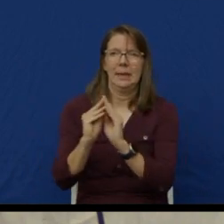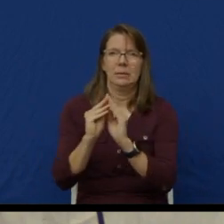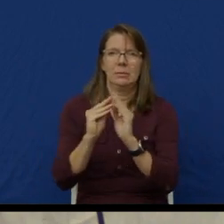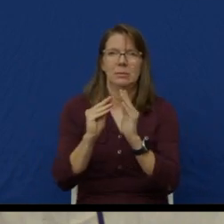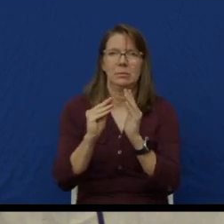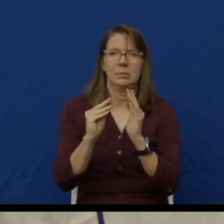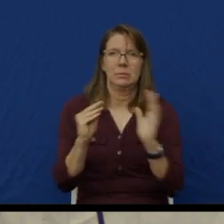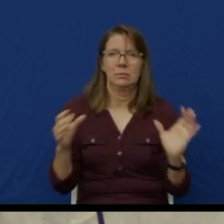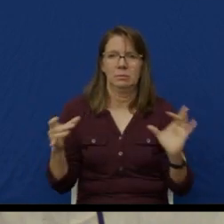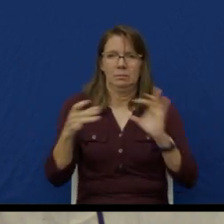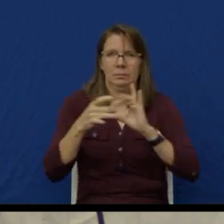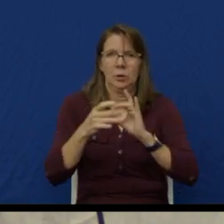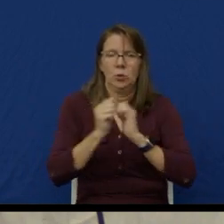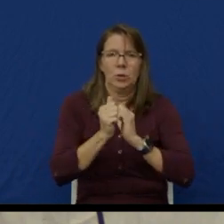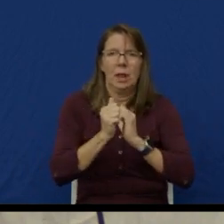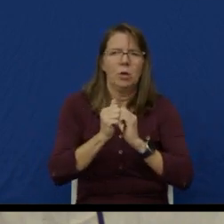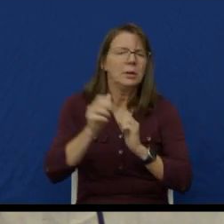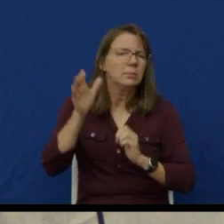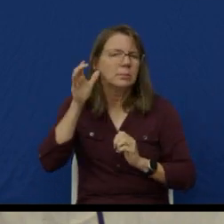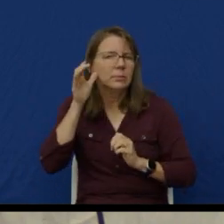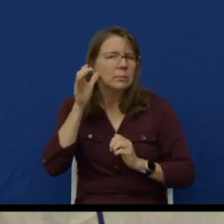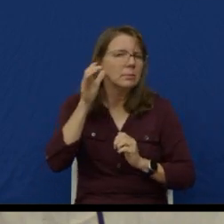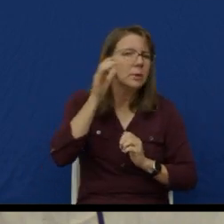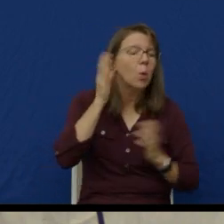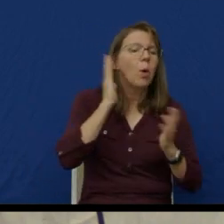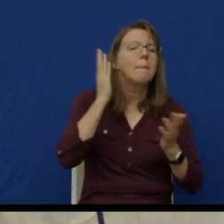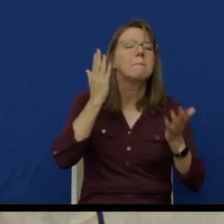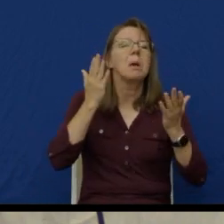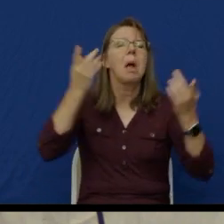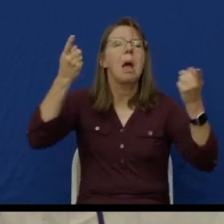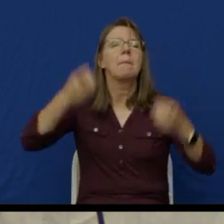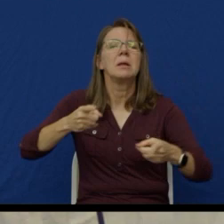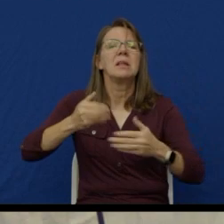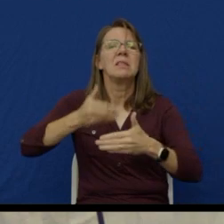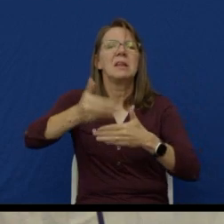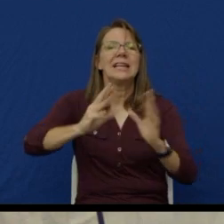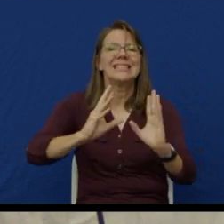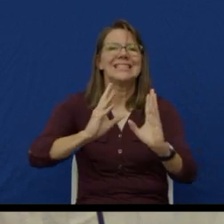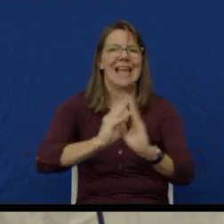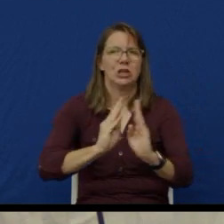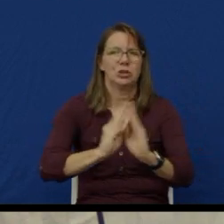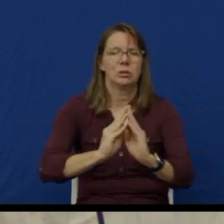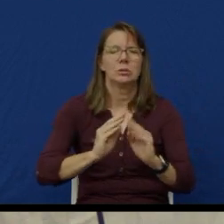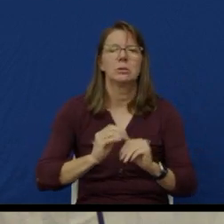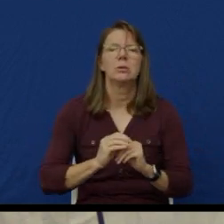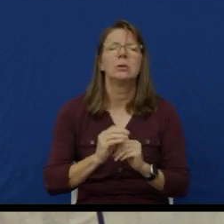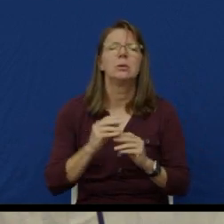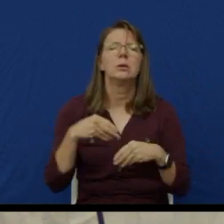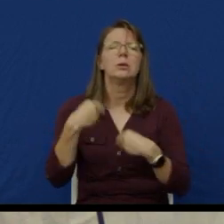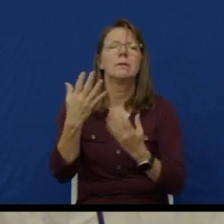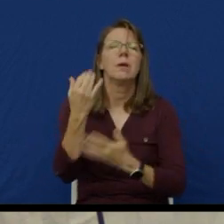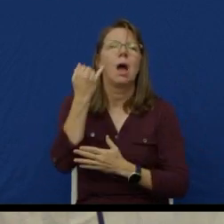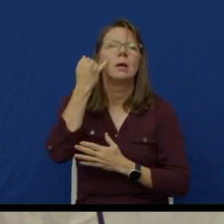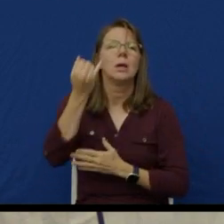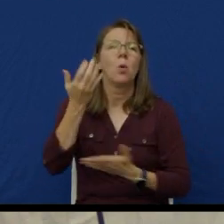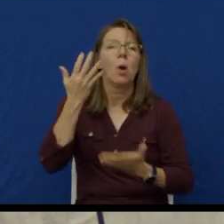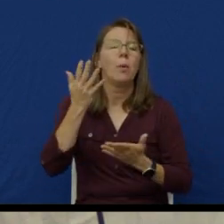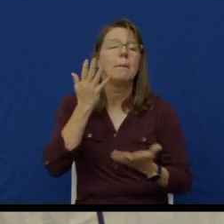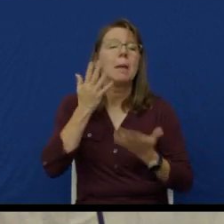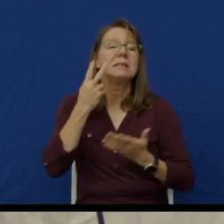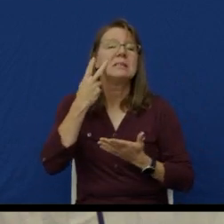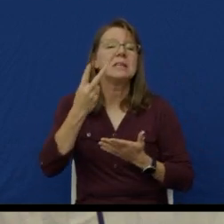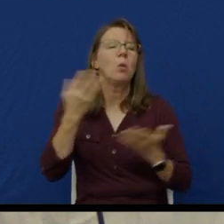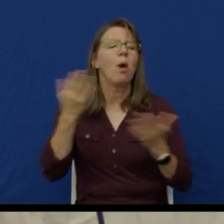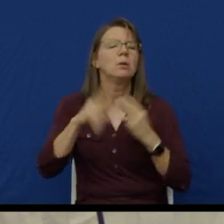and hear about topics that are likely to come up in the next session. It really sort of gives you an idea of what we could see bills on